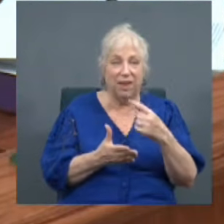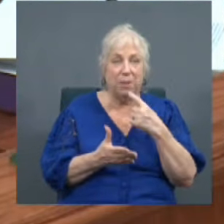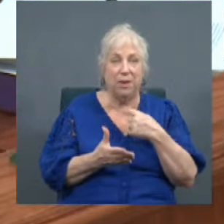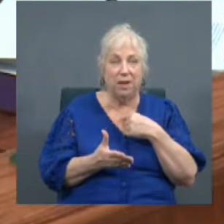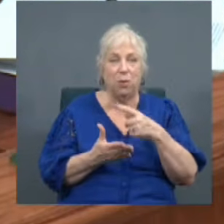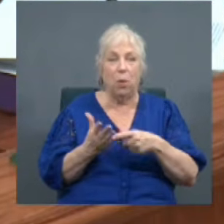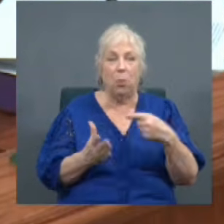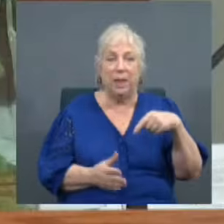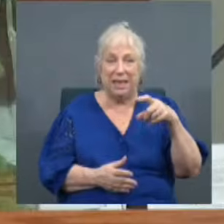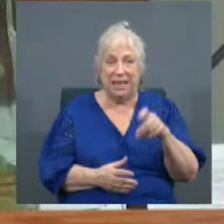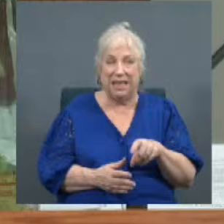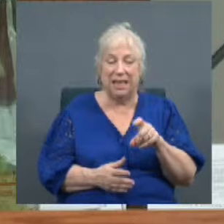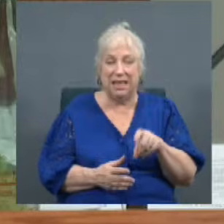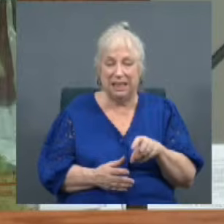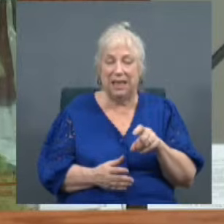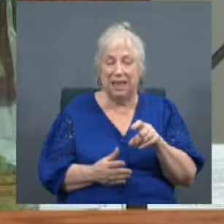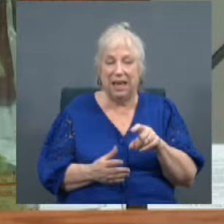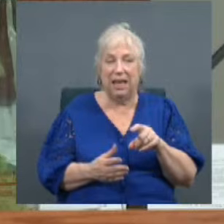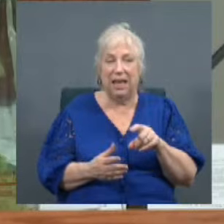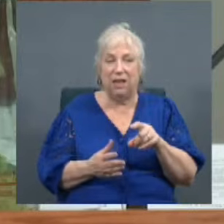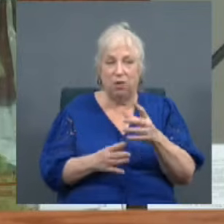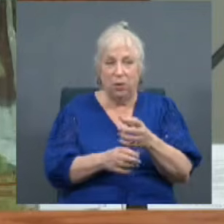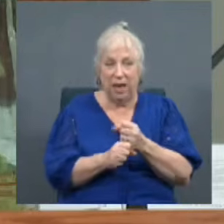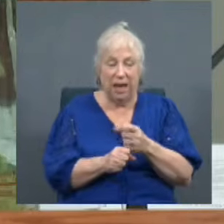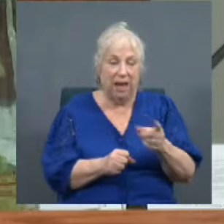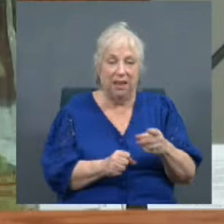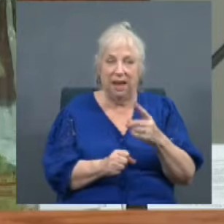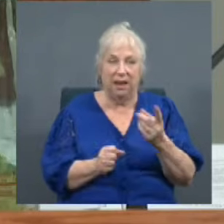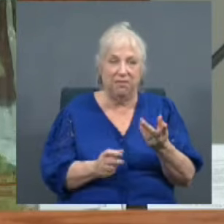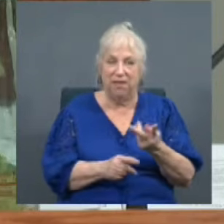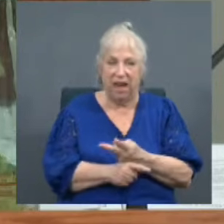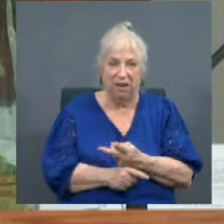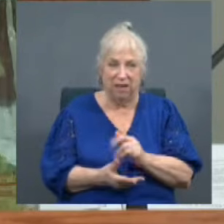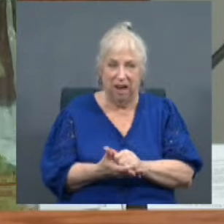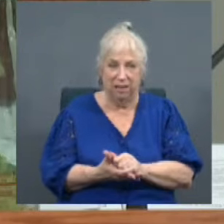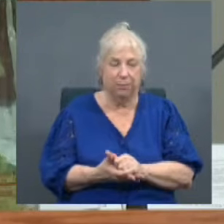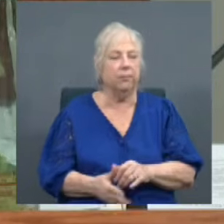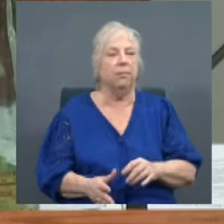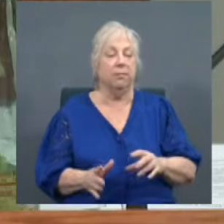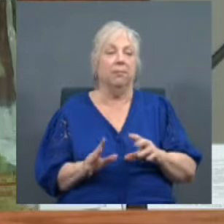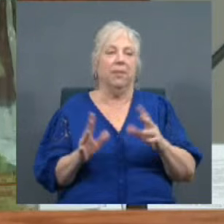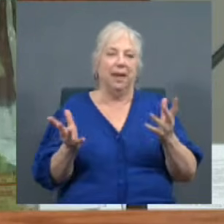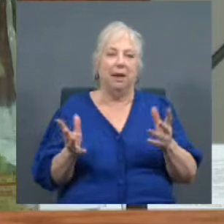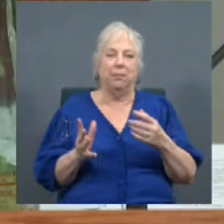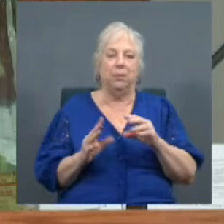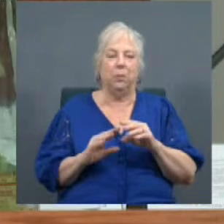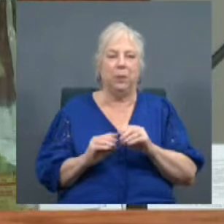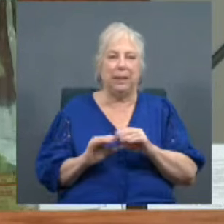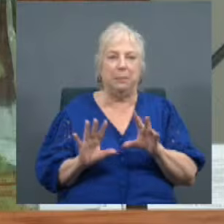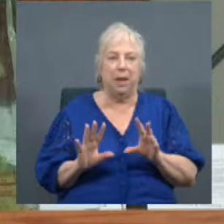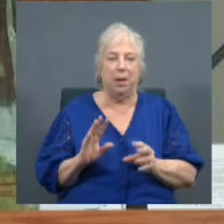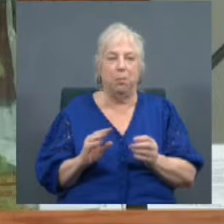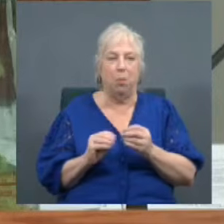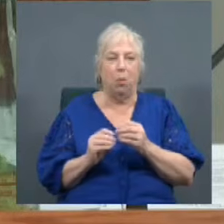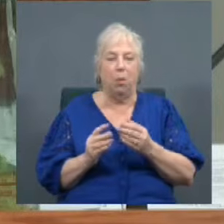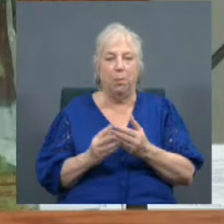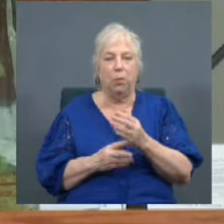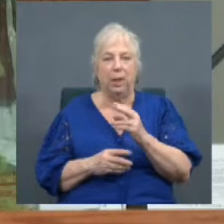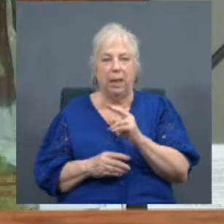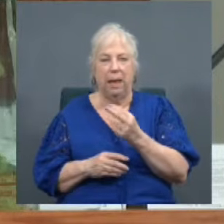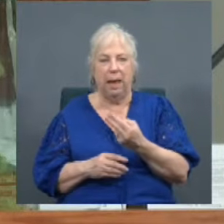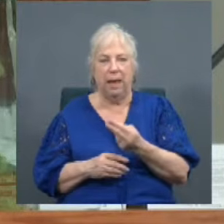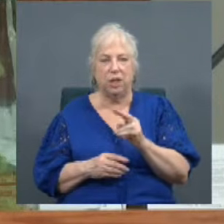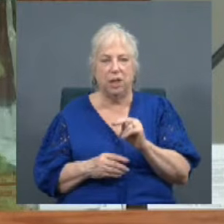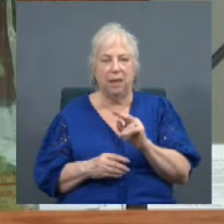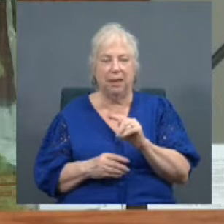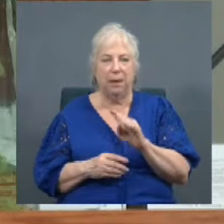get, and they failed to do that. Right, okay. Well, because obviously we spent more between Massman and HNTB.